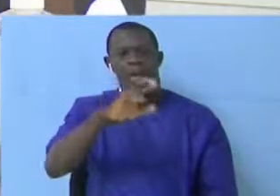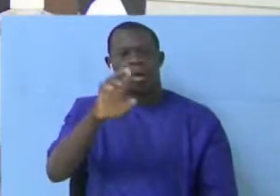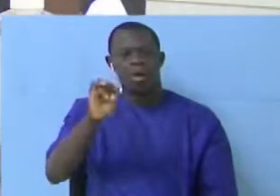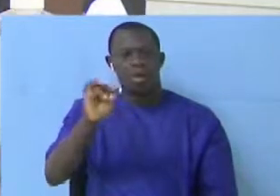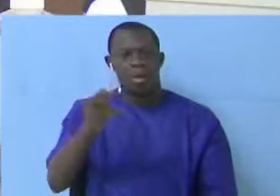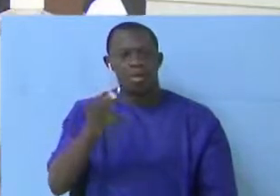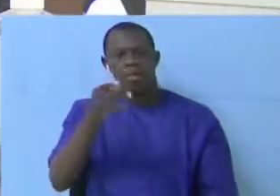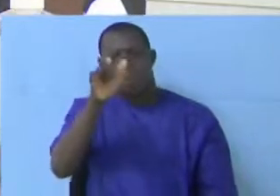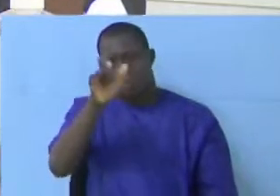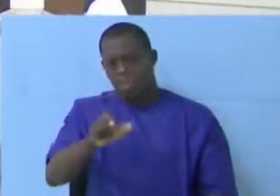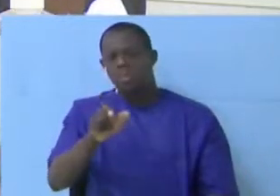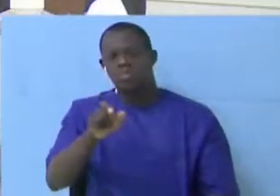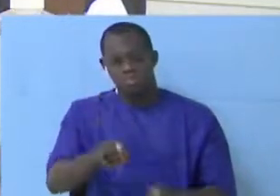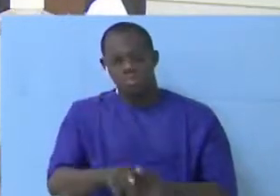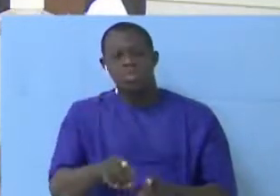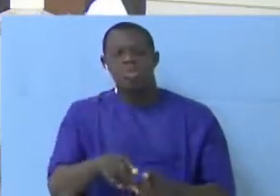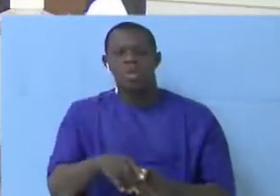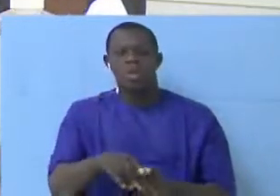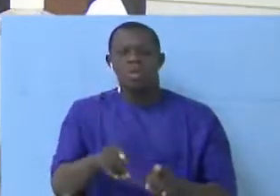around.